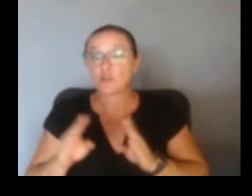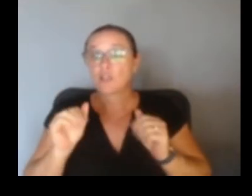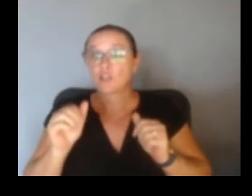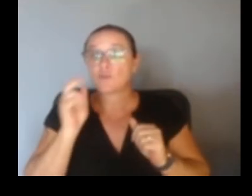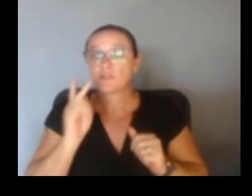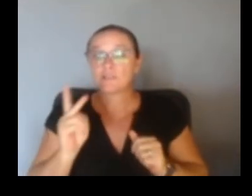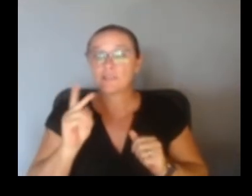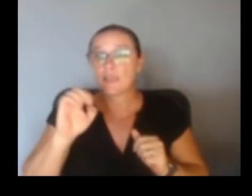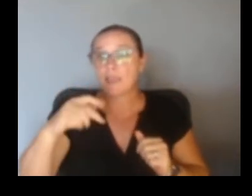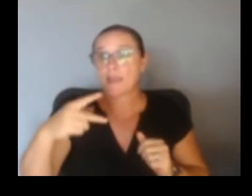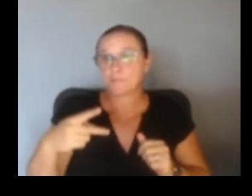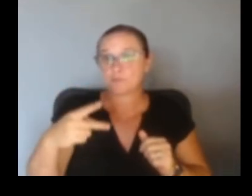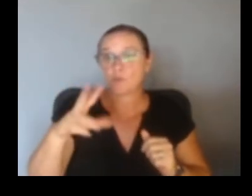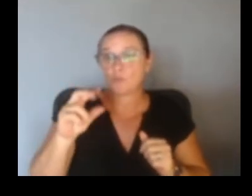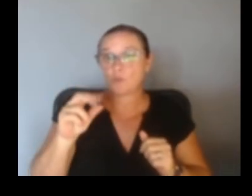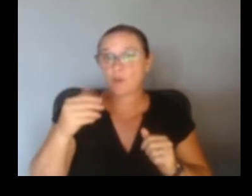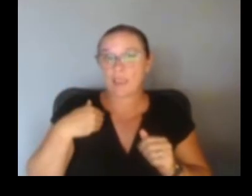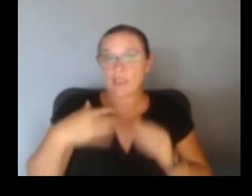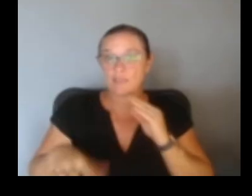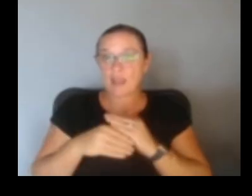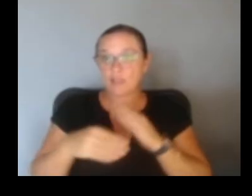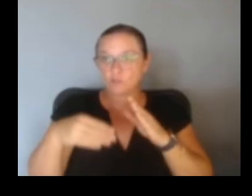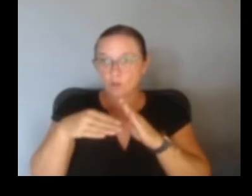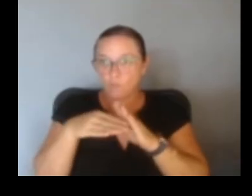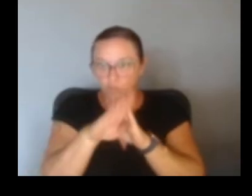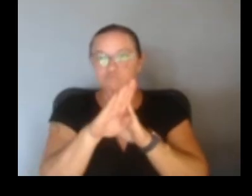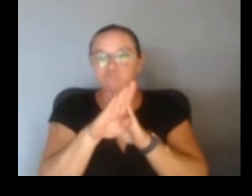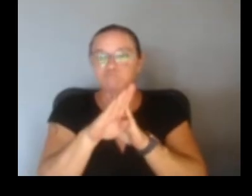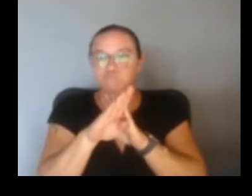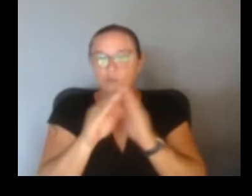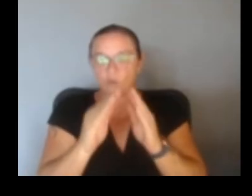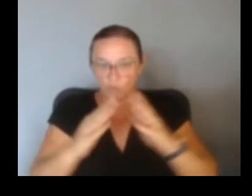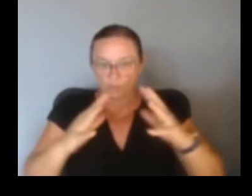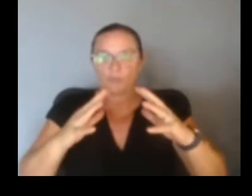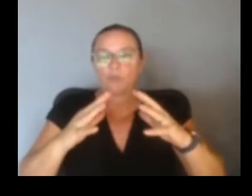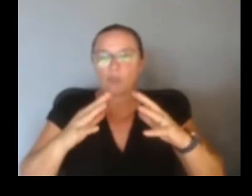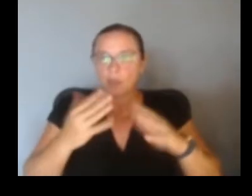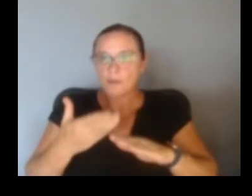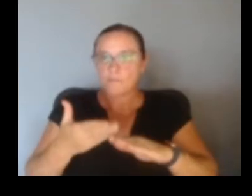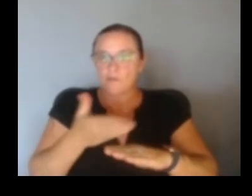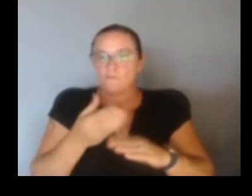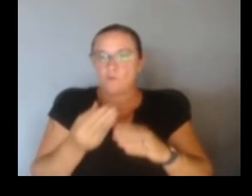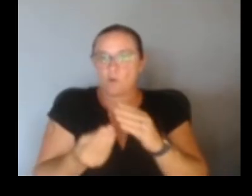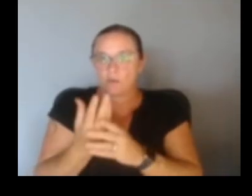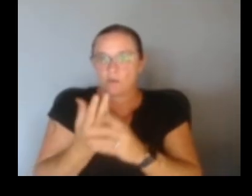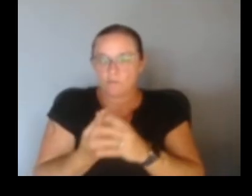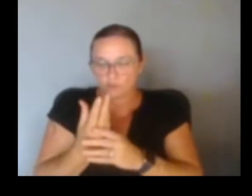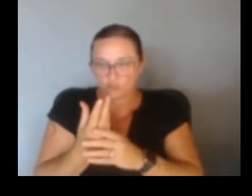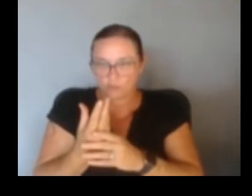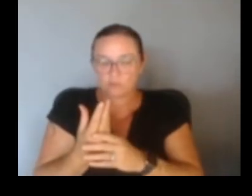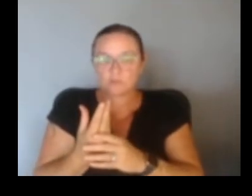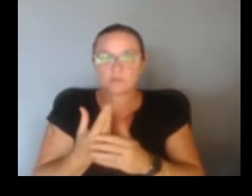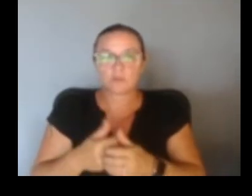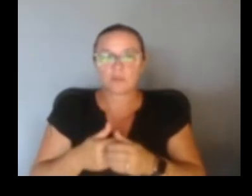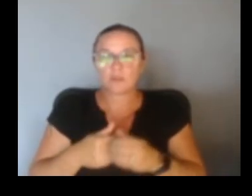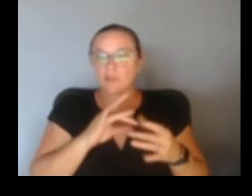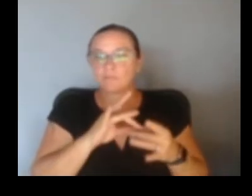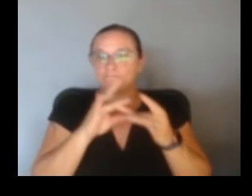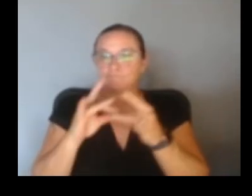also had that extra inflationary pulse just prior to the onset, which corresponded to